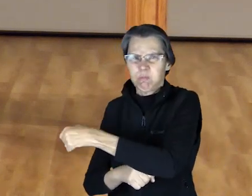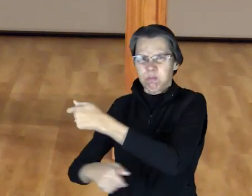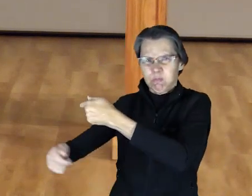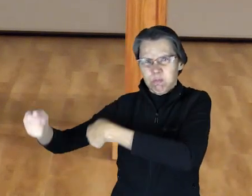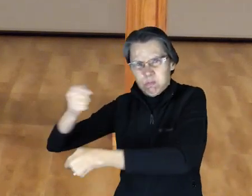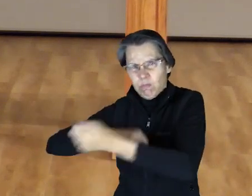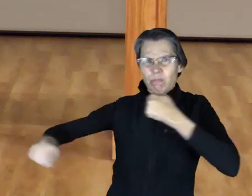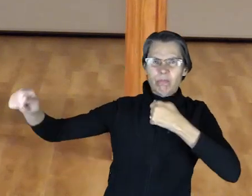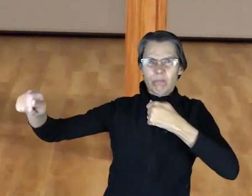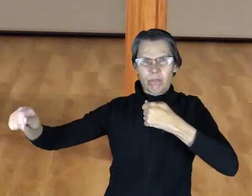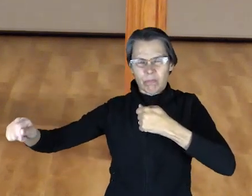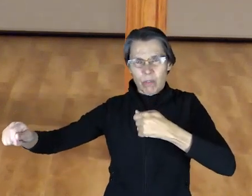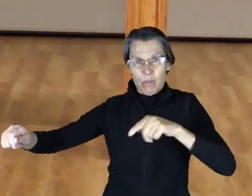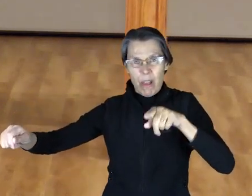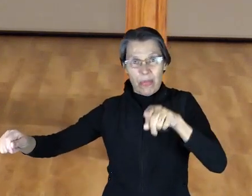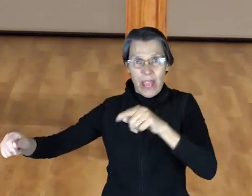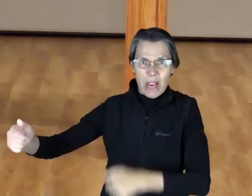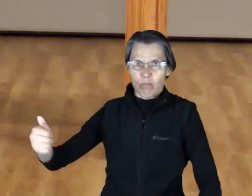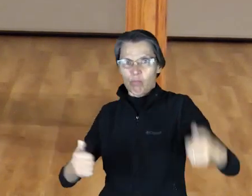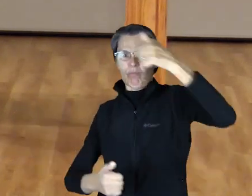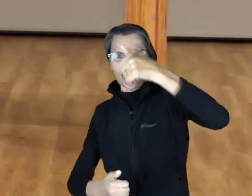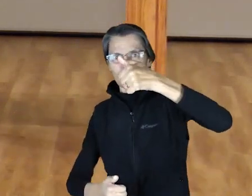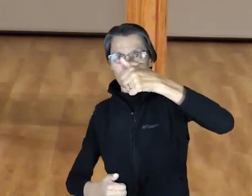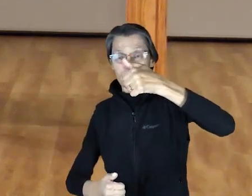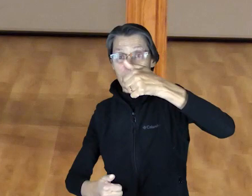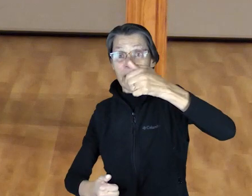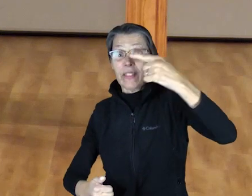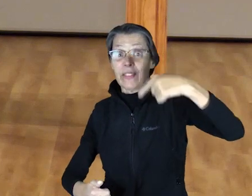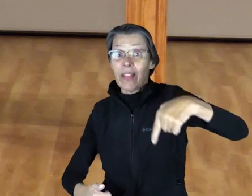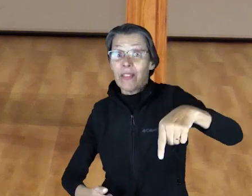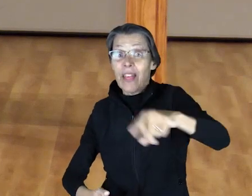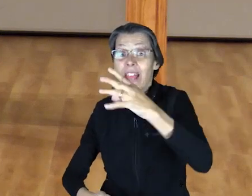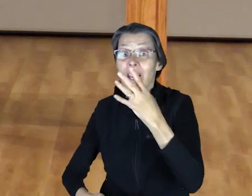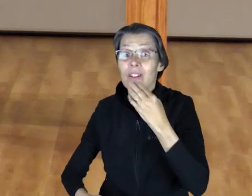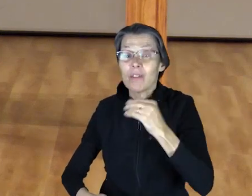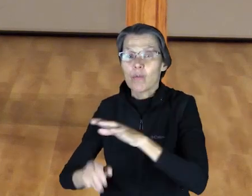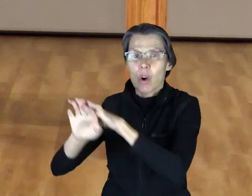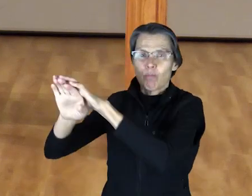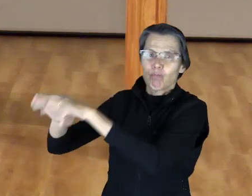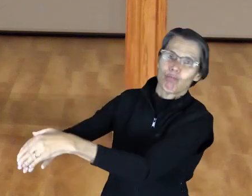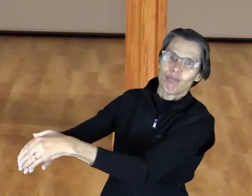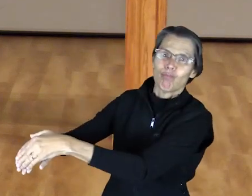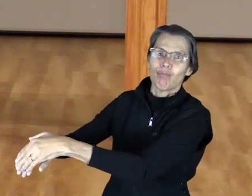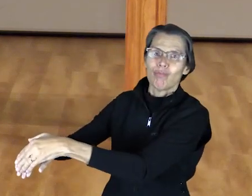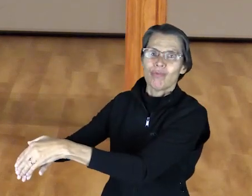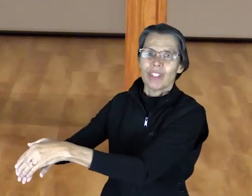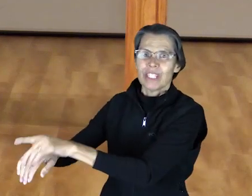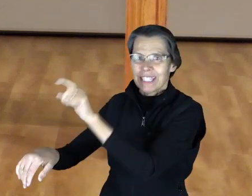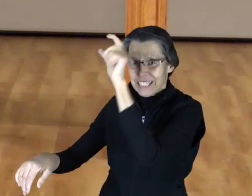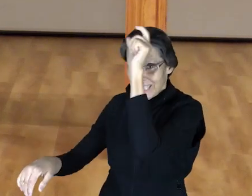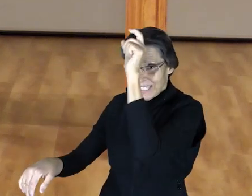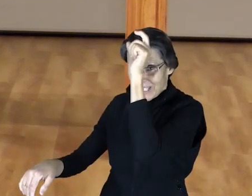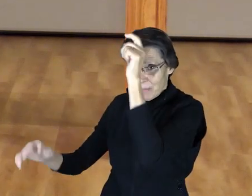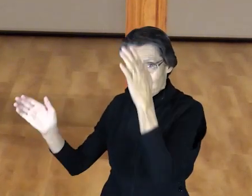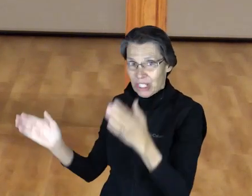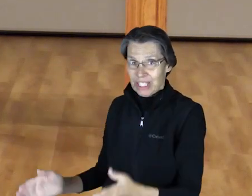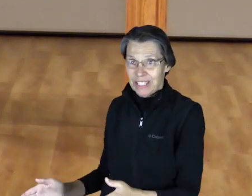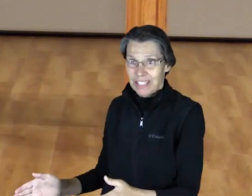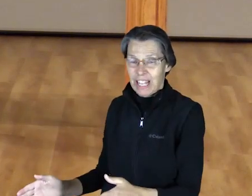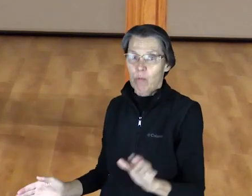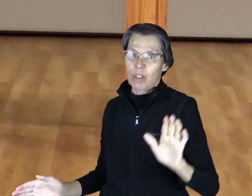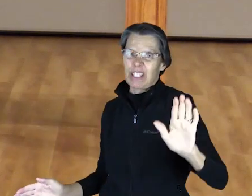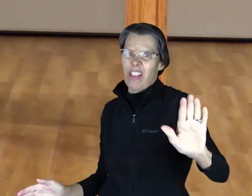Egyptians' oppression with them being in charge, and maybe they would oppress their enemies who had kept